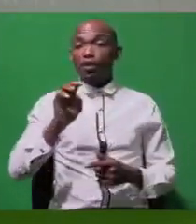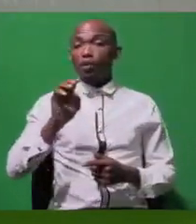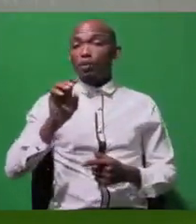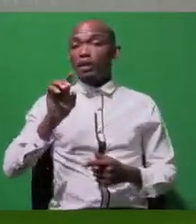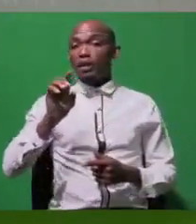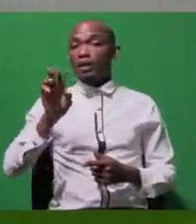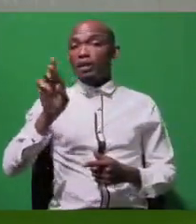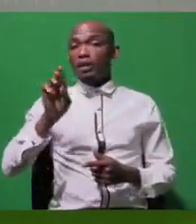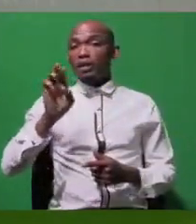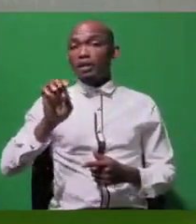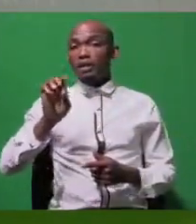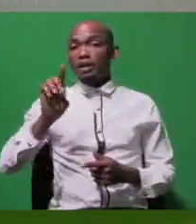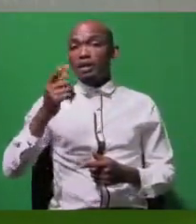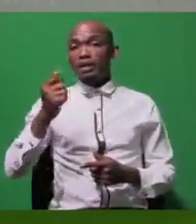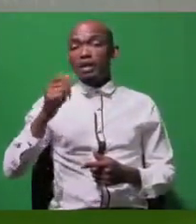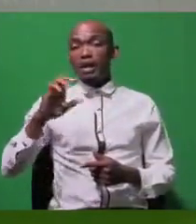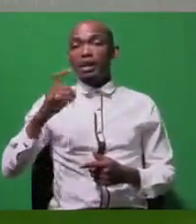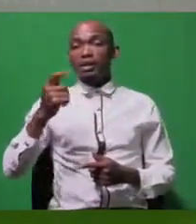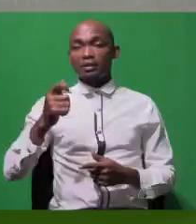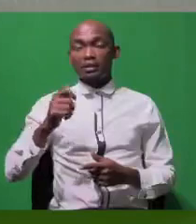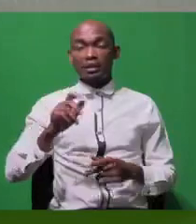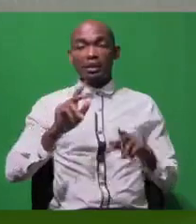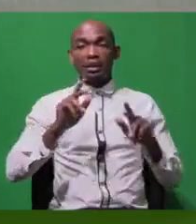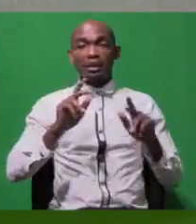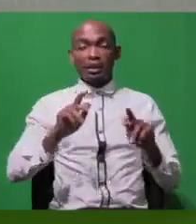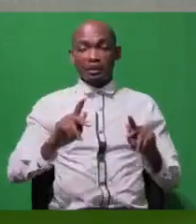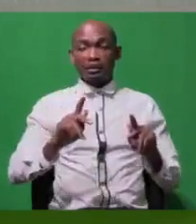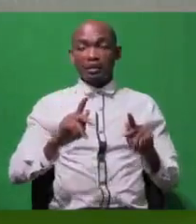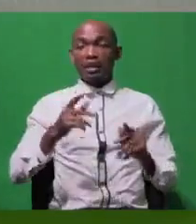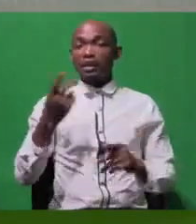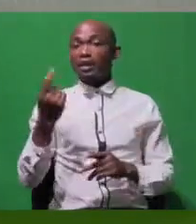10% as a cash discount.